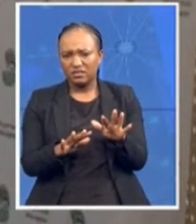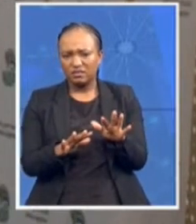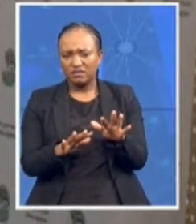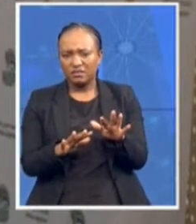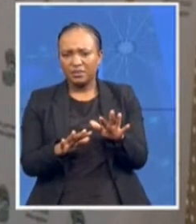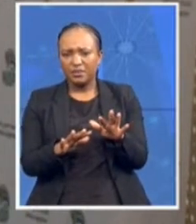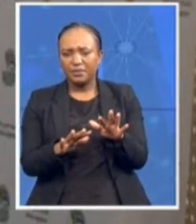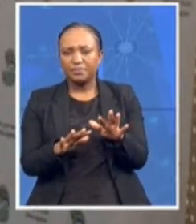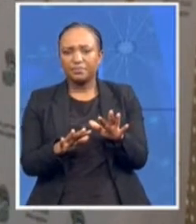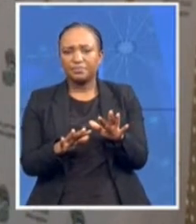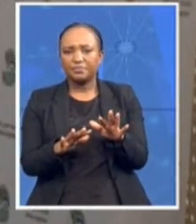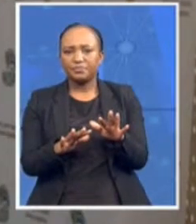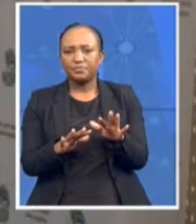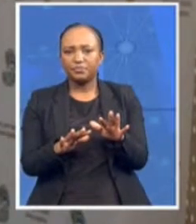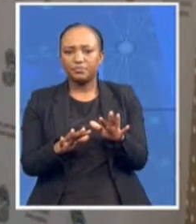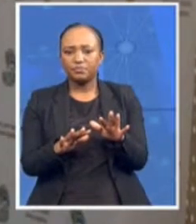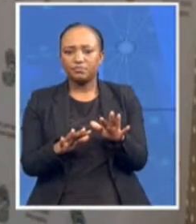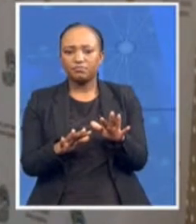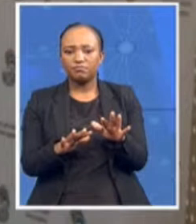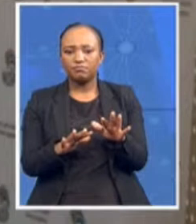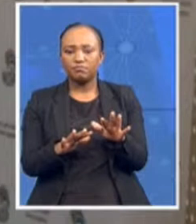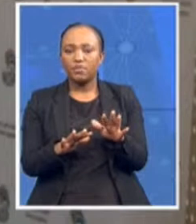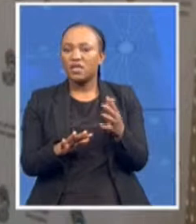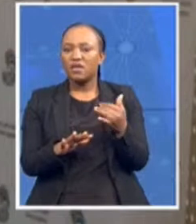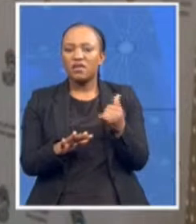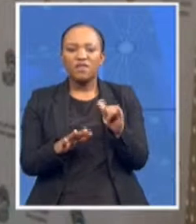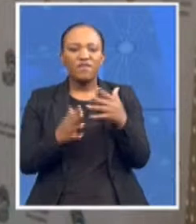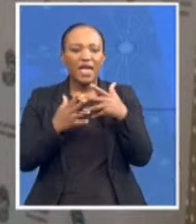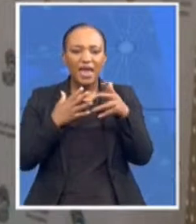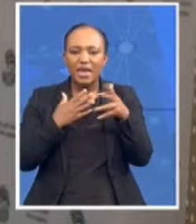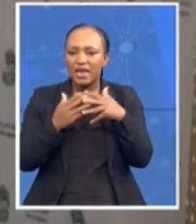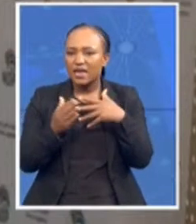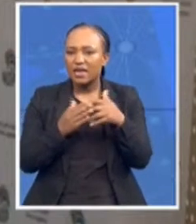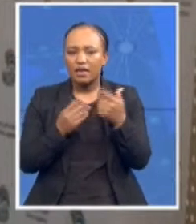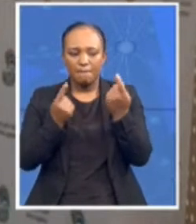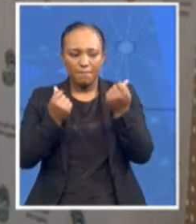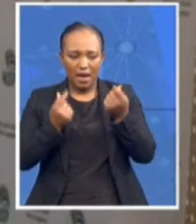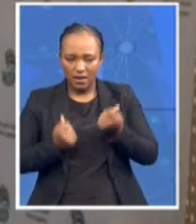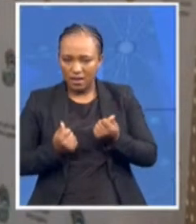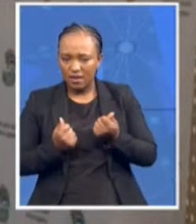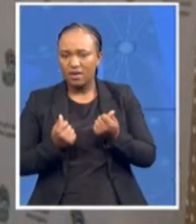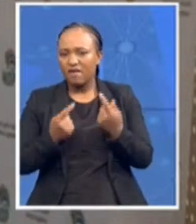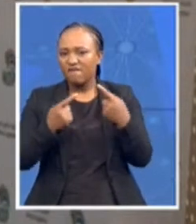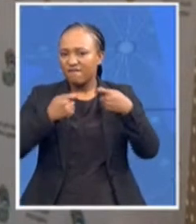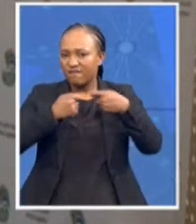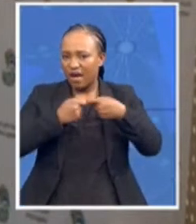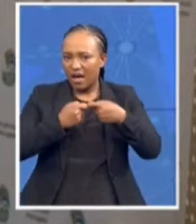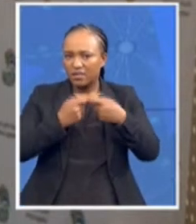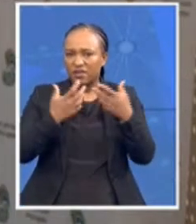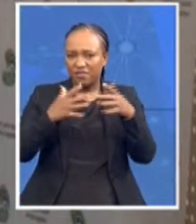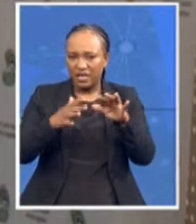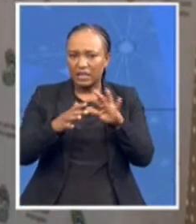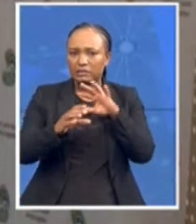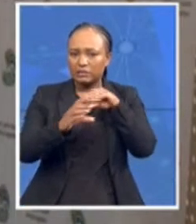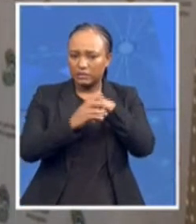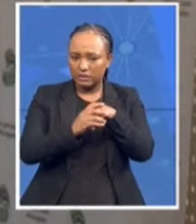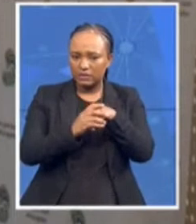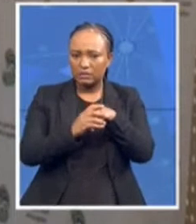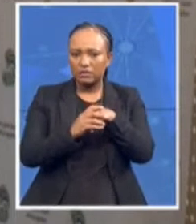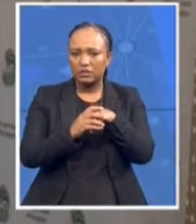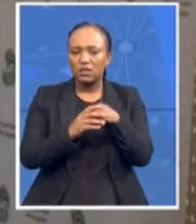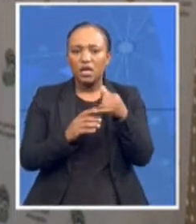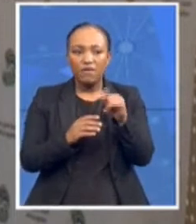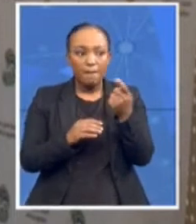Any fund, if there's any fund which has been received